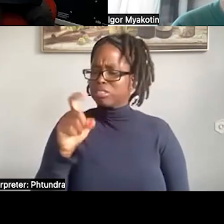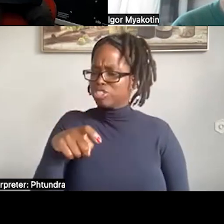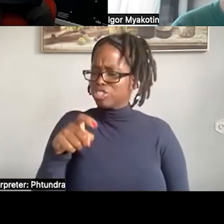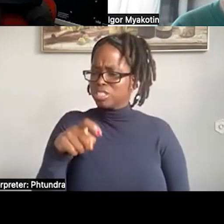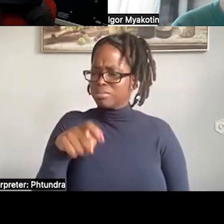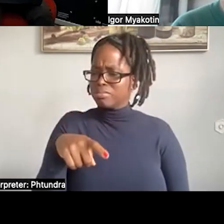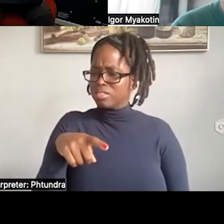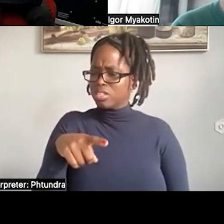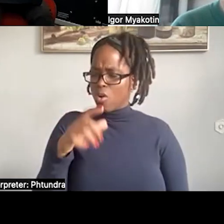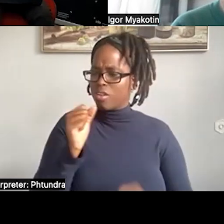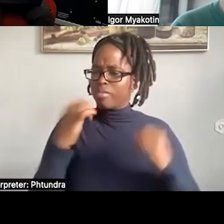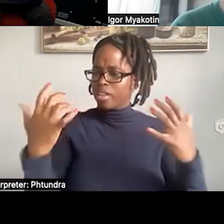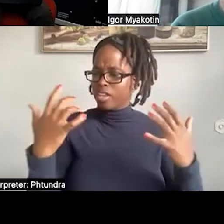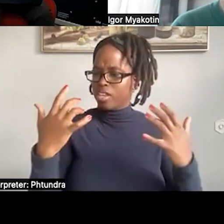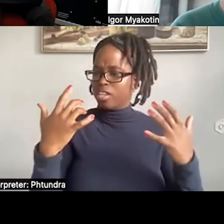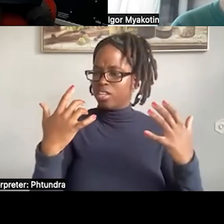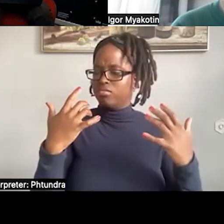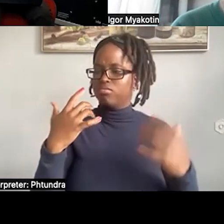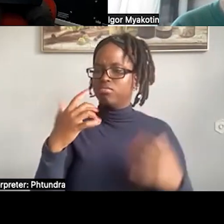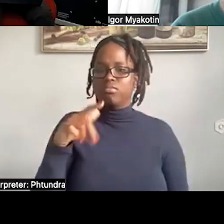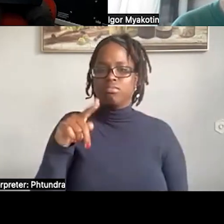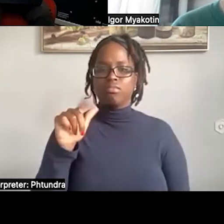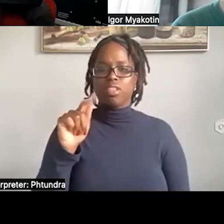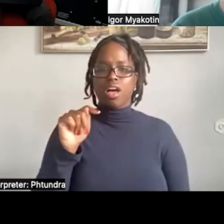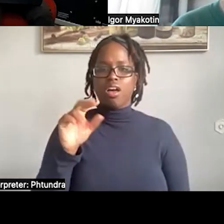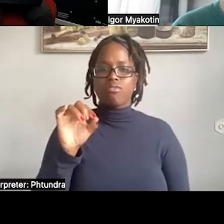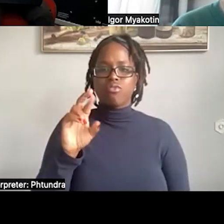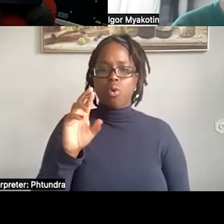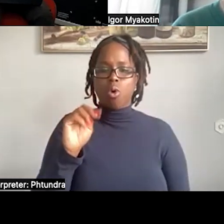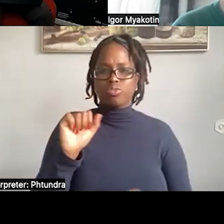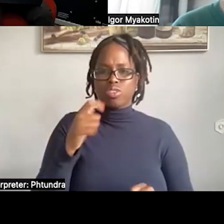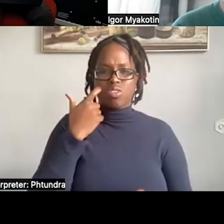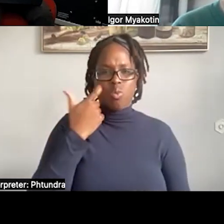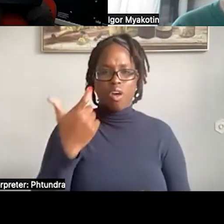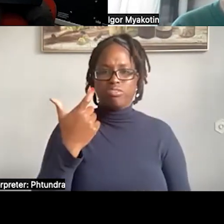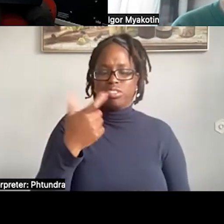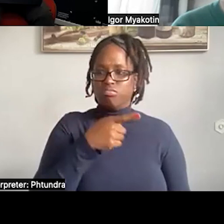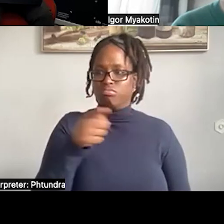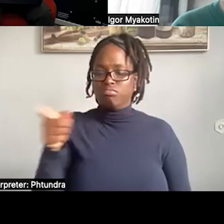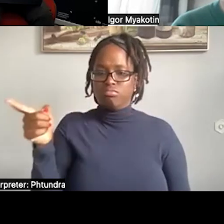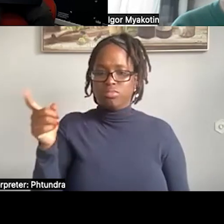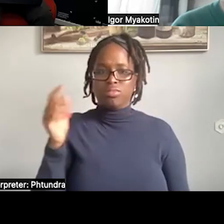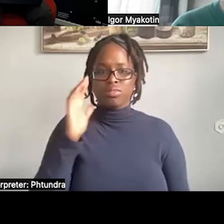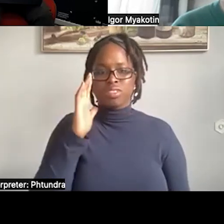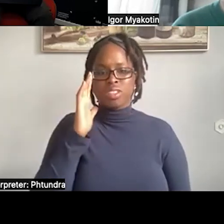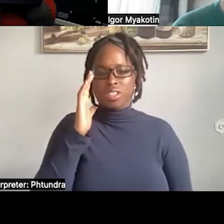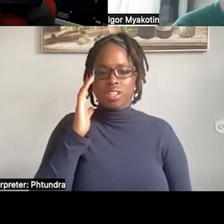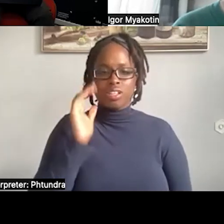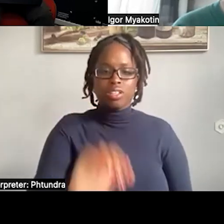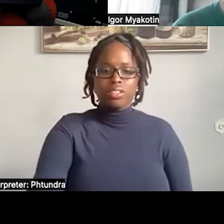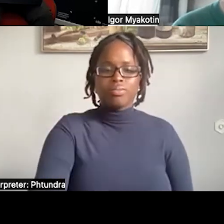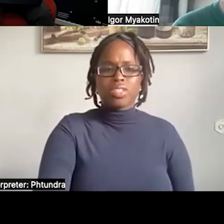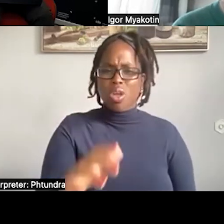many platforms online. I mean, it was, I don't know, it was on Netflix, but it's